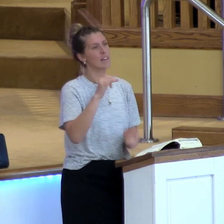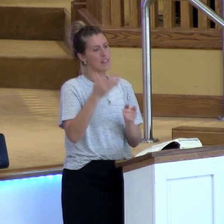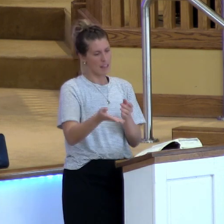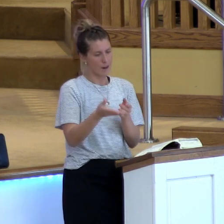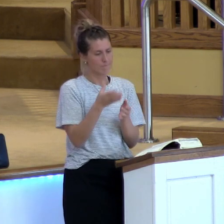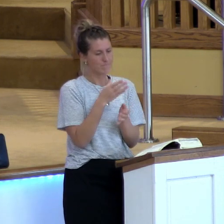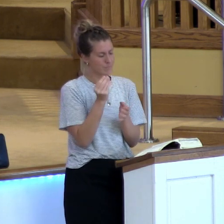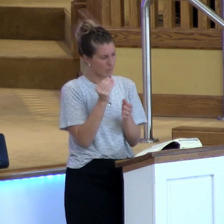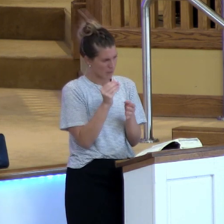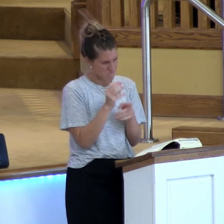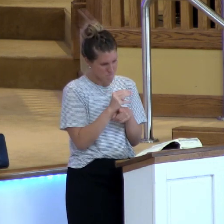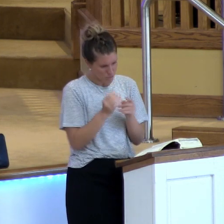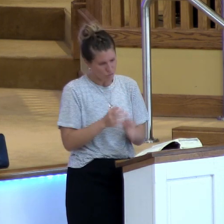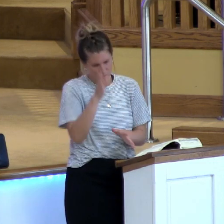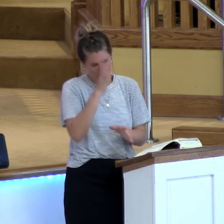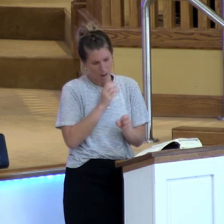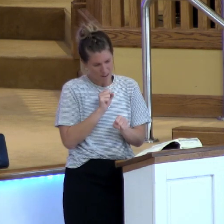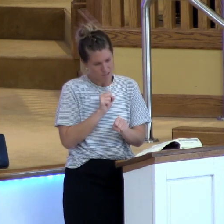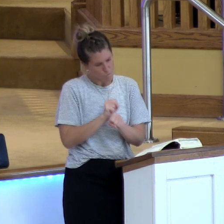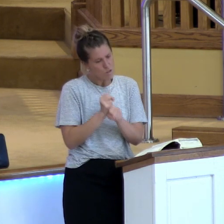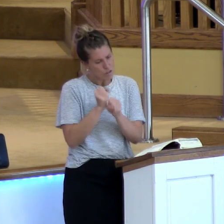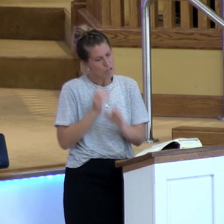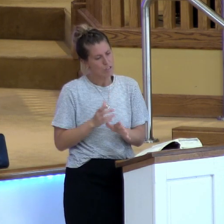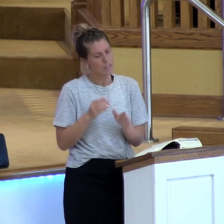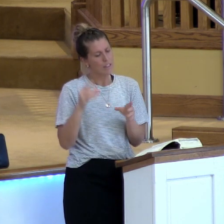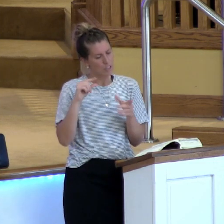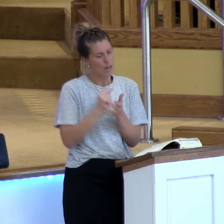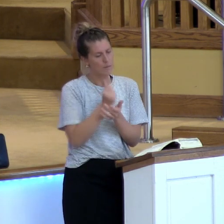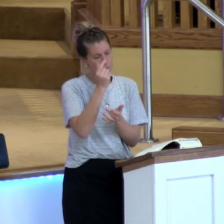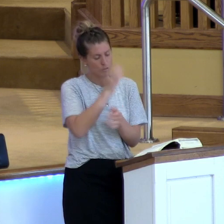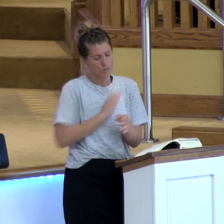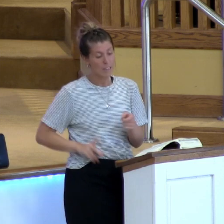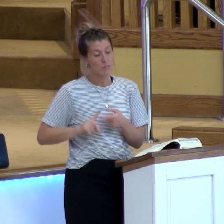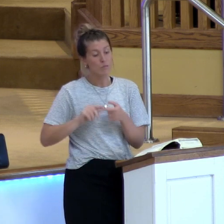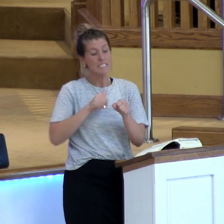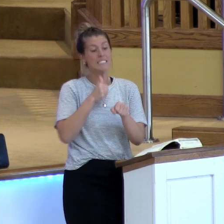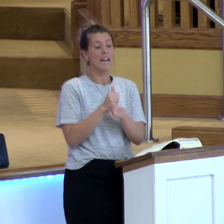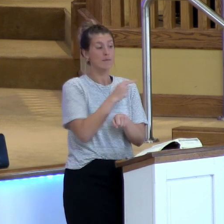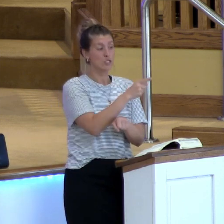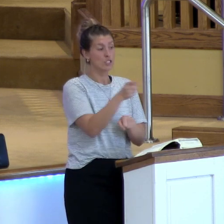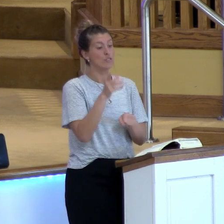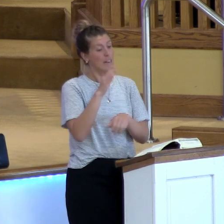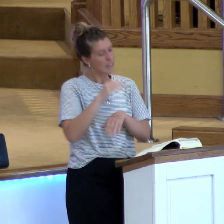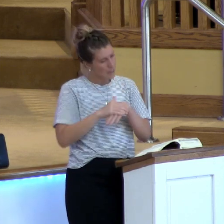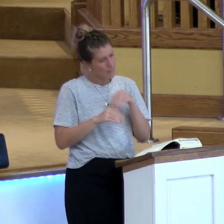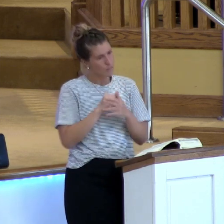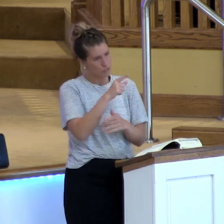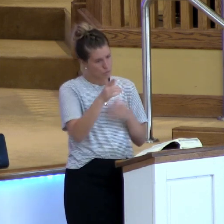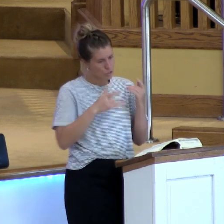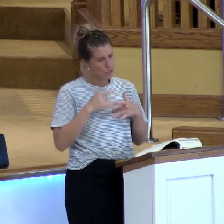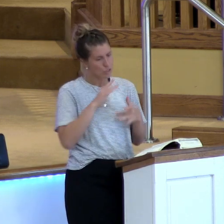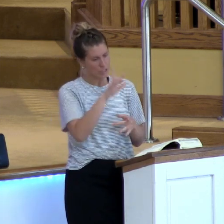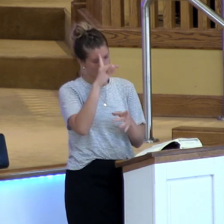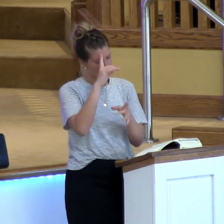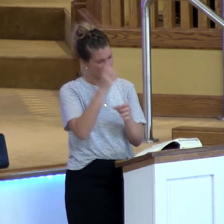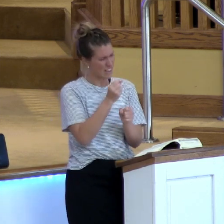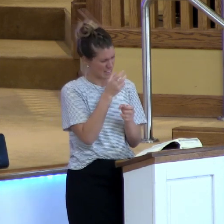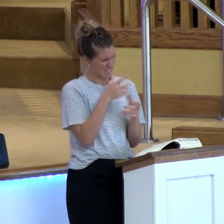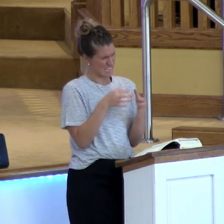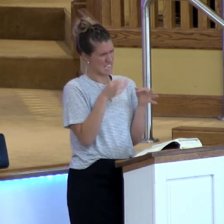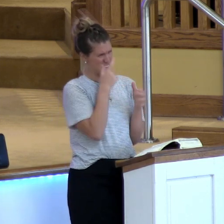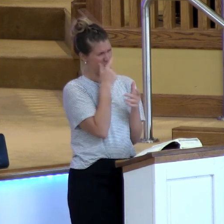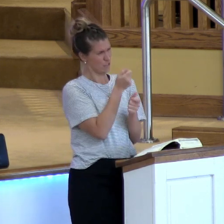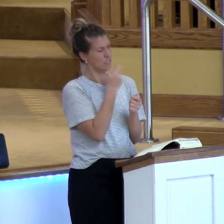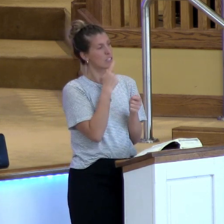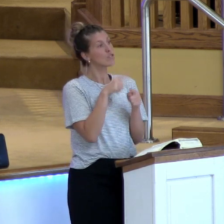brother and minister of God and our fellow laborer in the gospel of Christ, to establish you and to comfort you concerning your faith. That's an interesting statement. He says, to